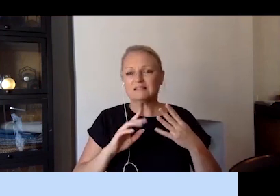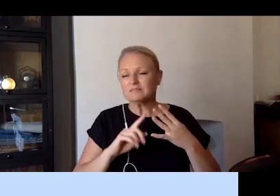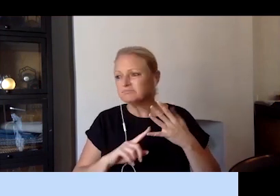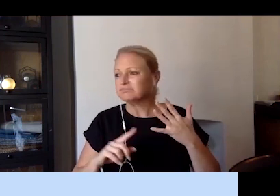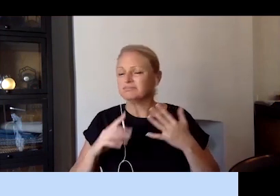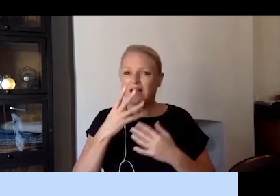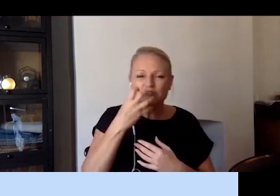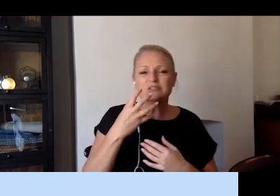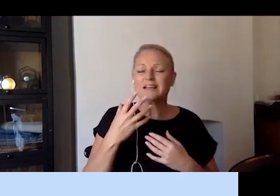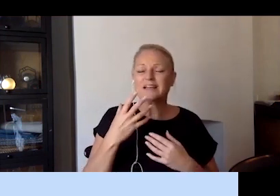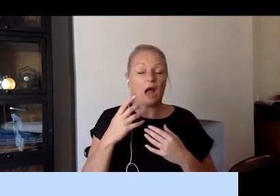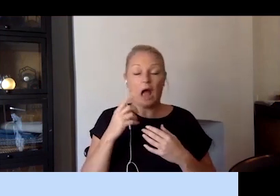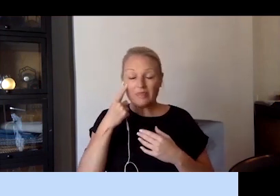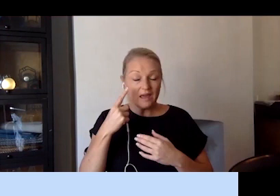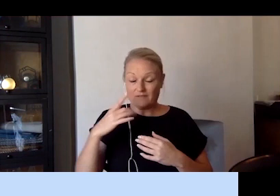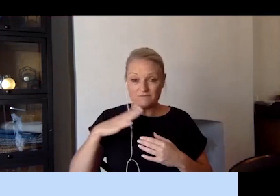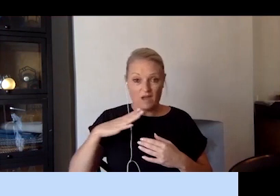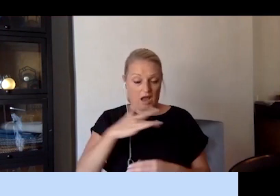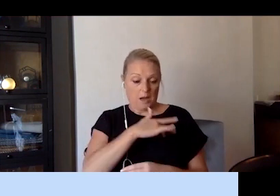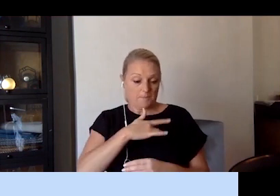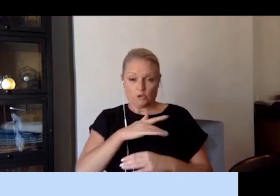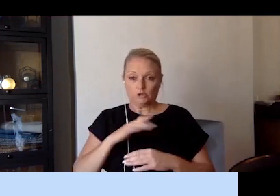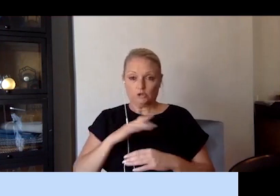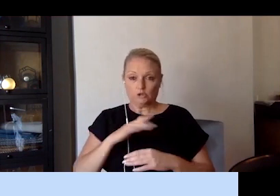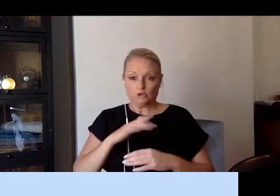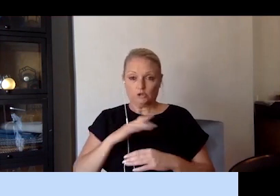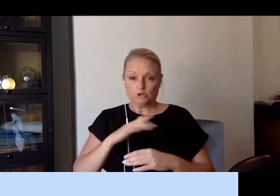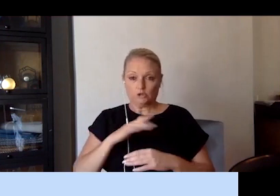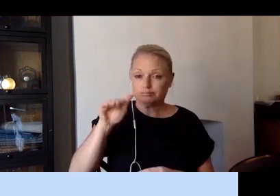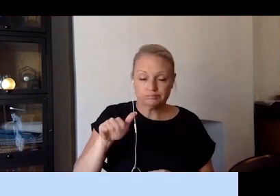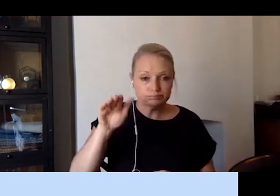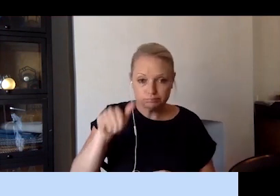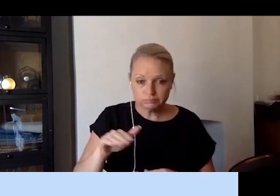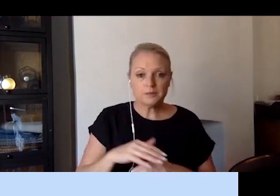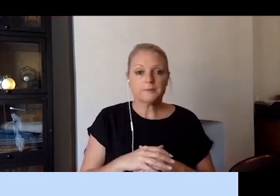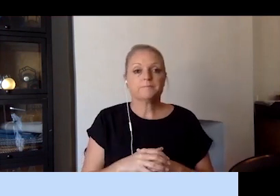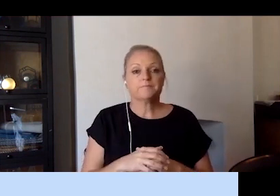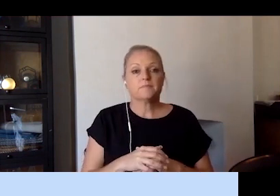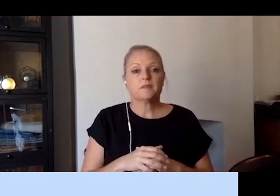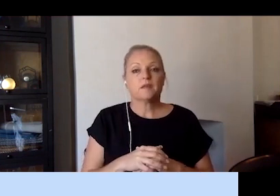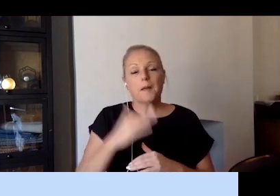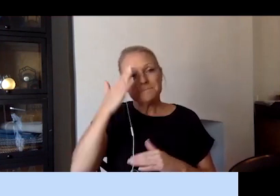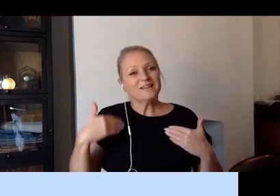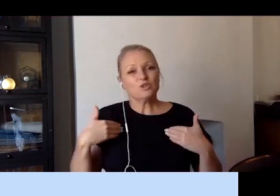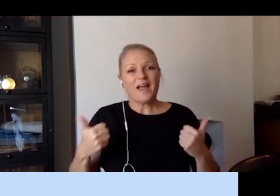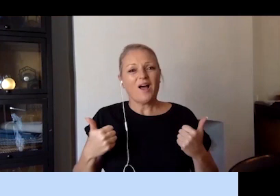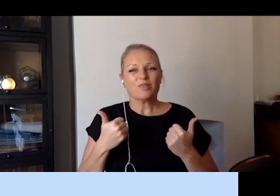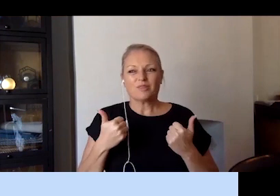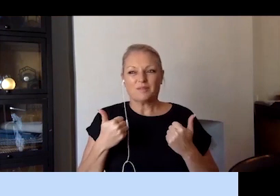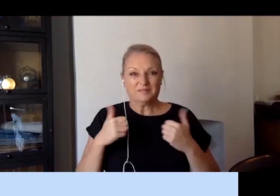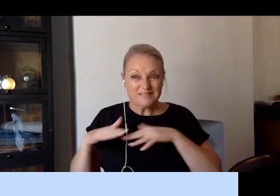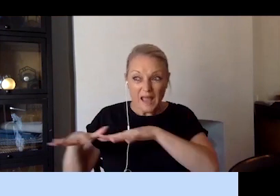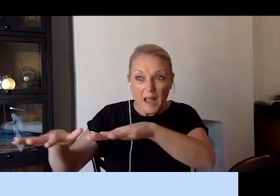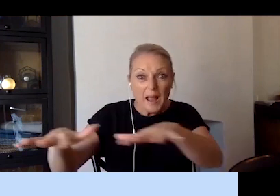such a crisis. Our mental health is as individual and complex as every